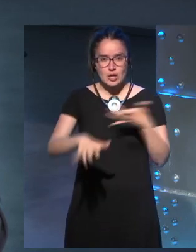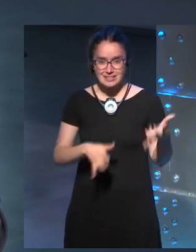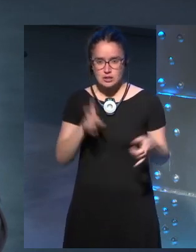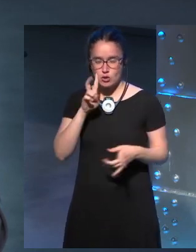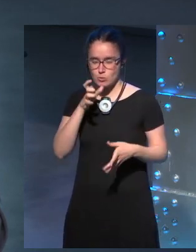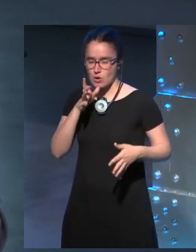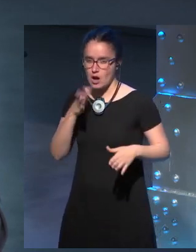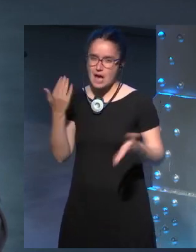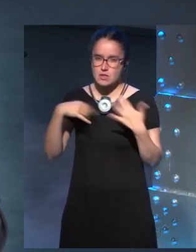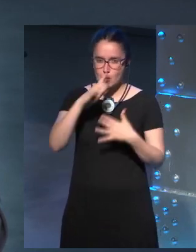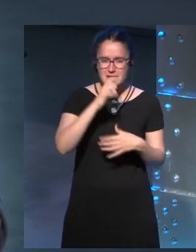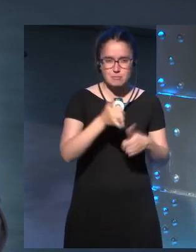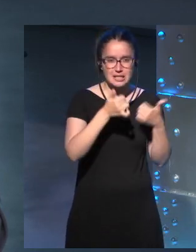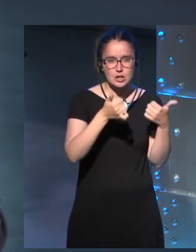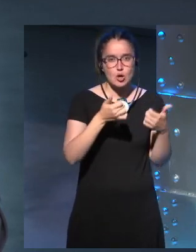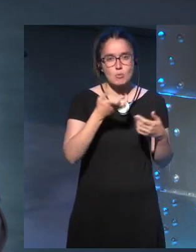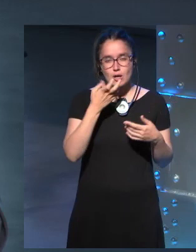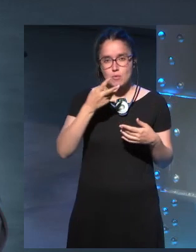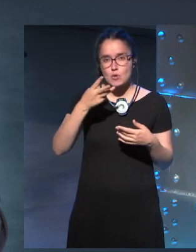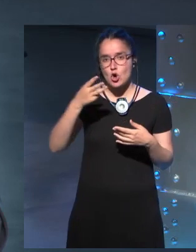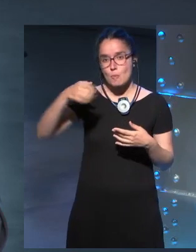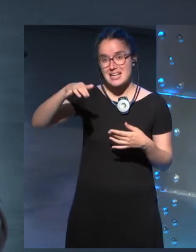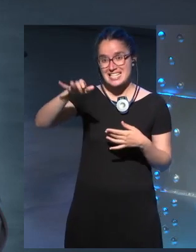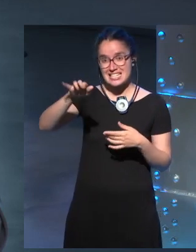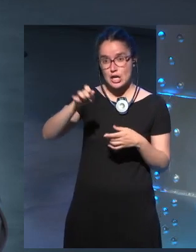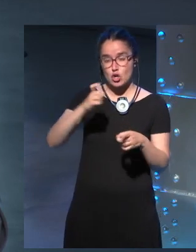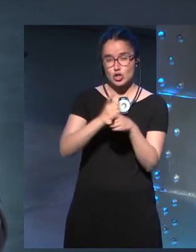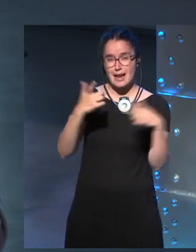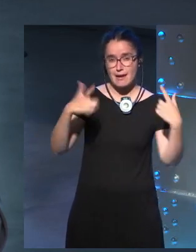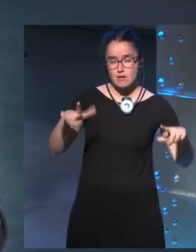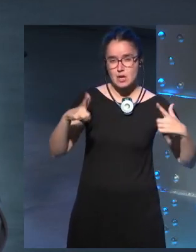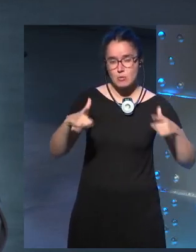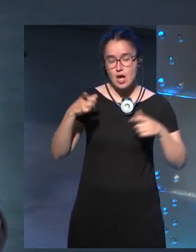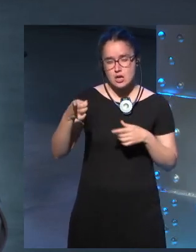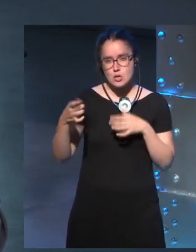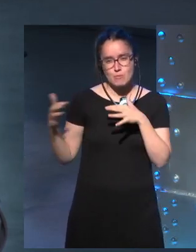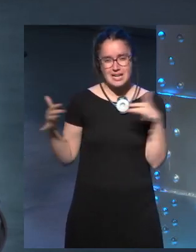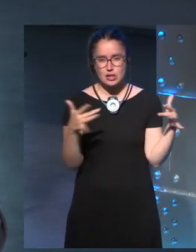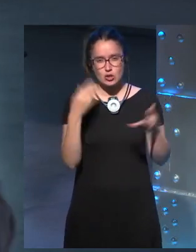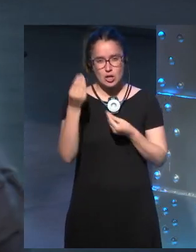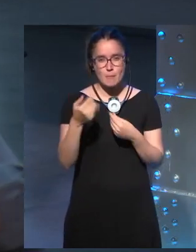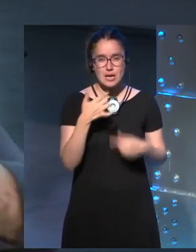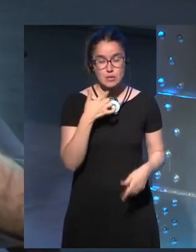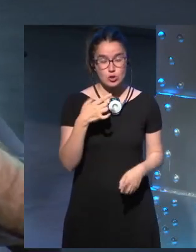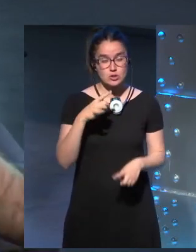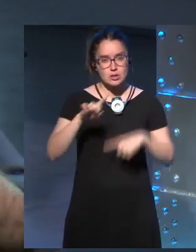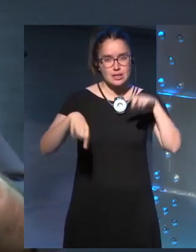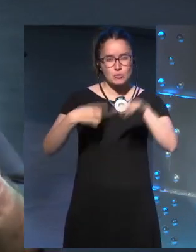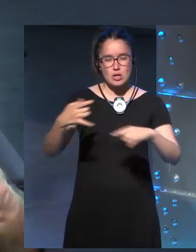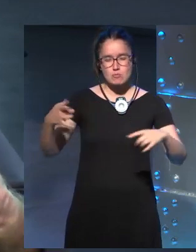United against Liverpool. I think we lost, and there was a lot of trouble outside the ground, and I remember